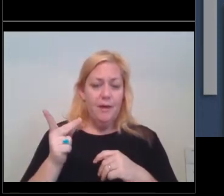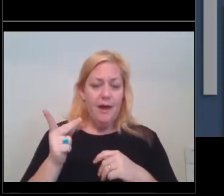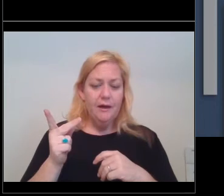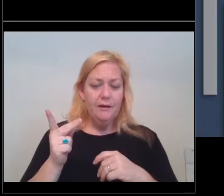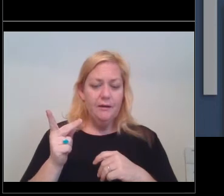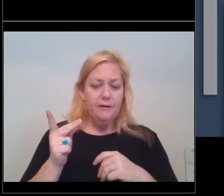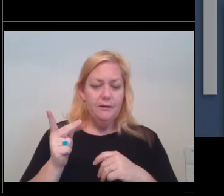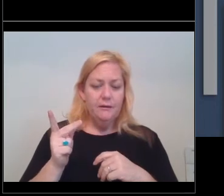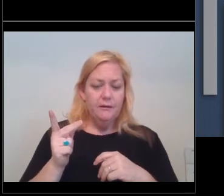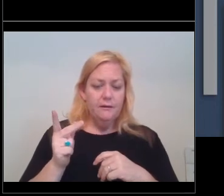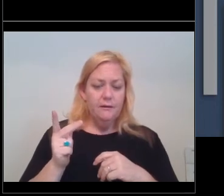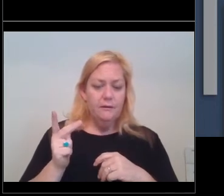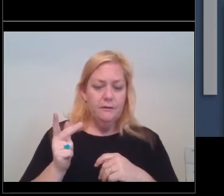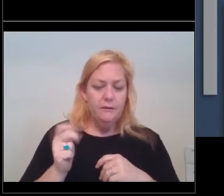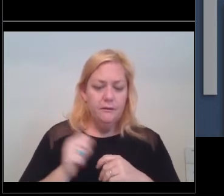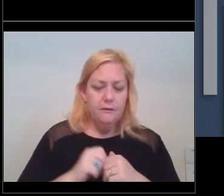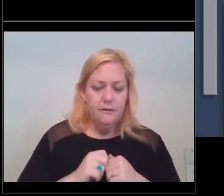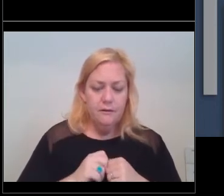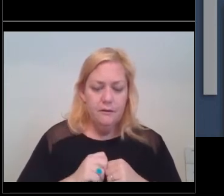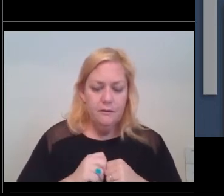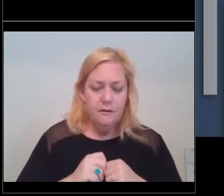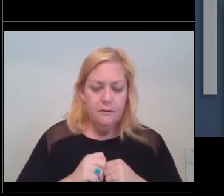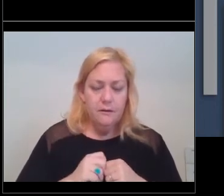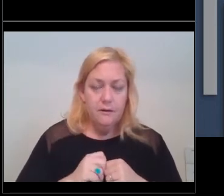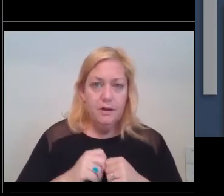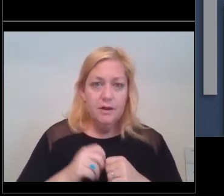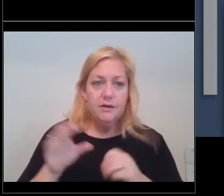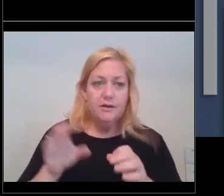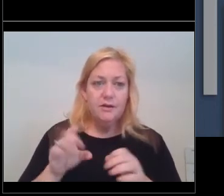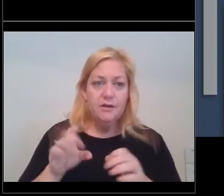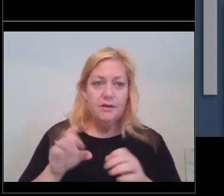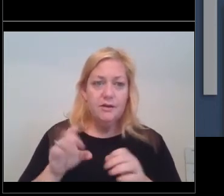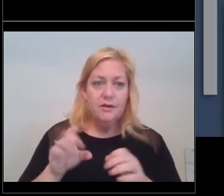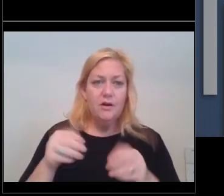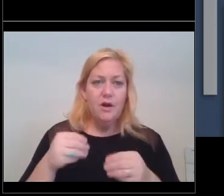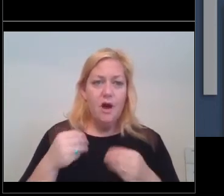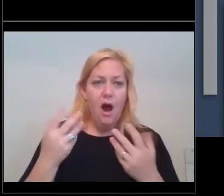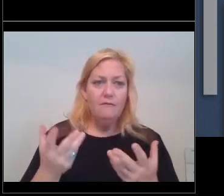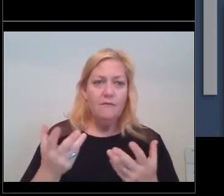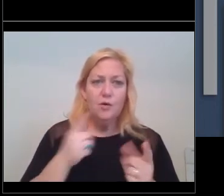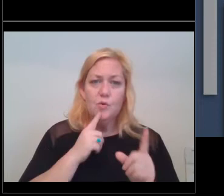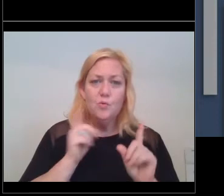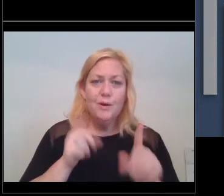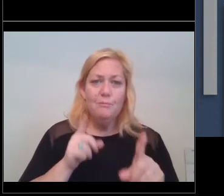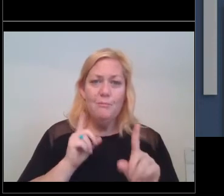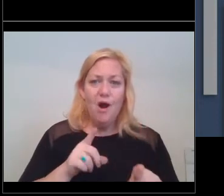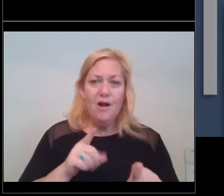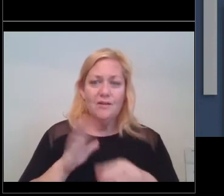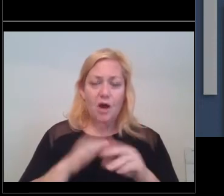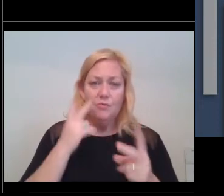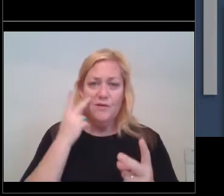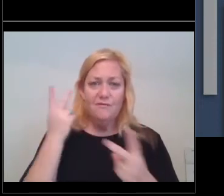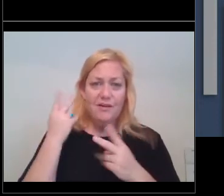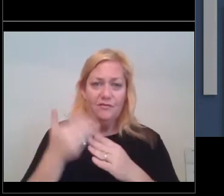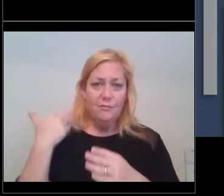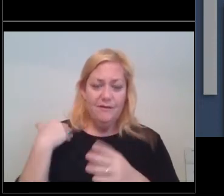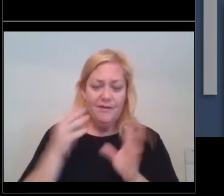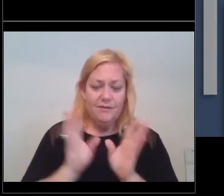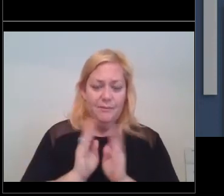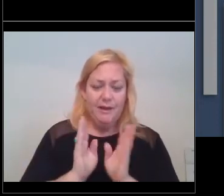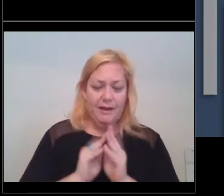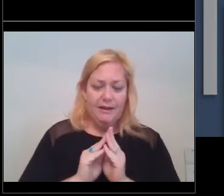remarks. Chair Norton, did you want to offer a few quick remarks on reflections from previous meetings now that